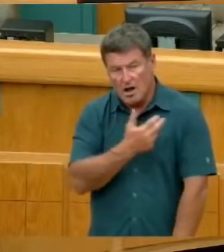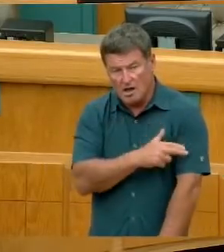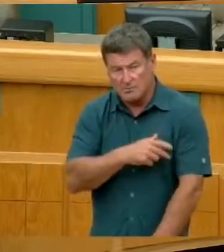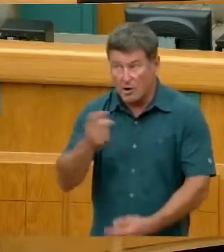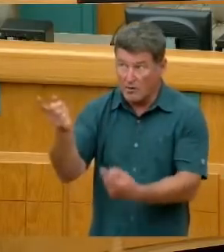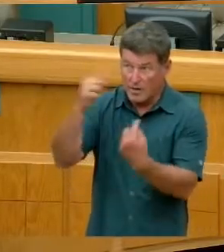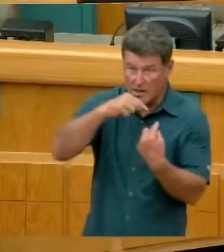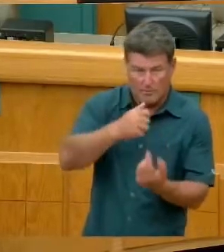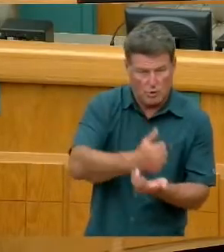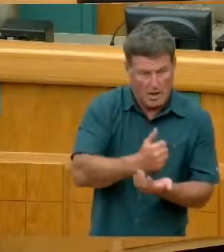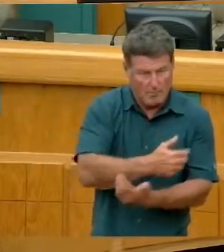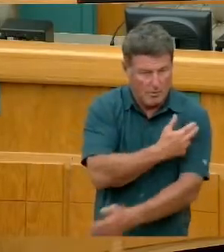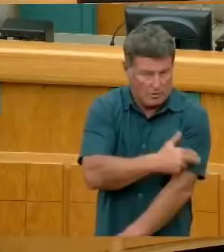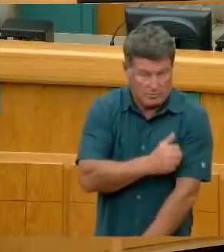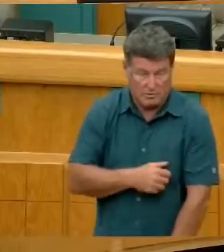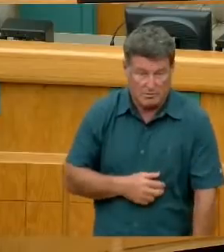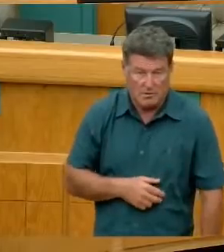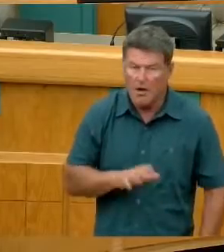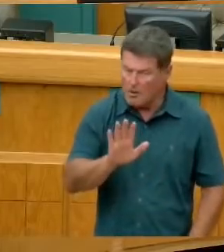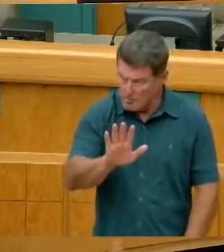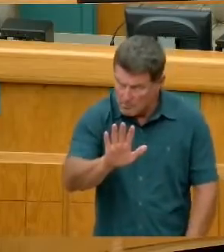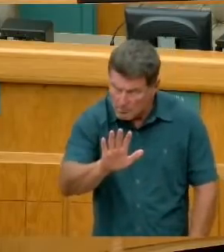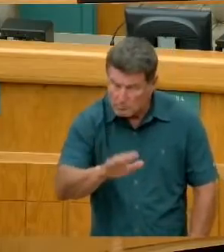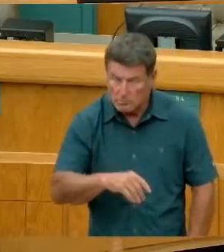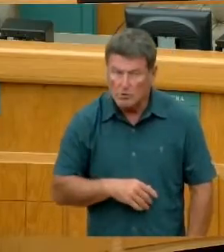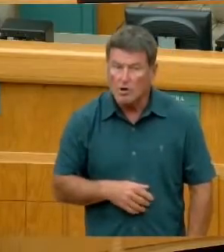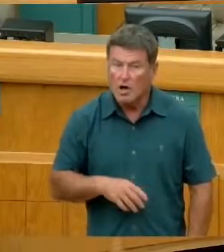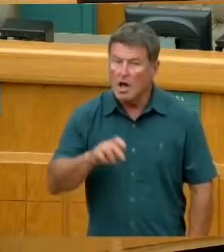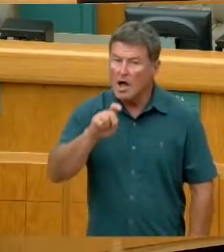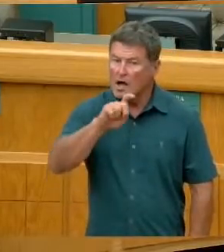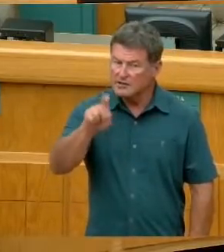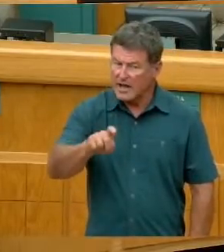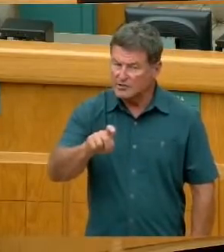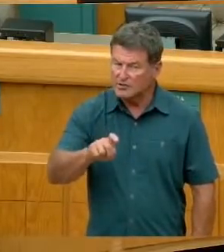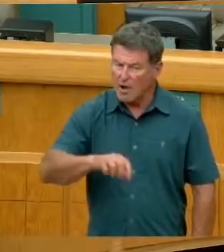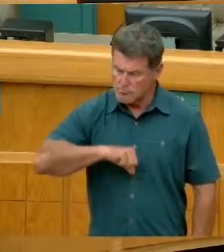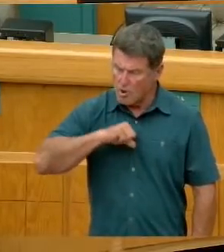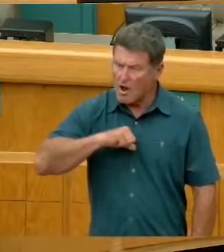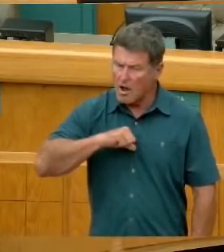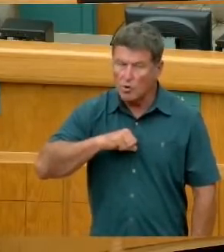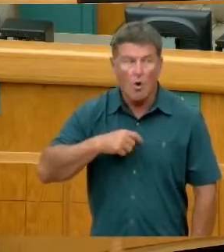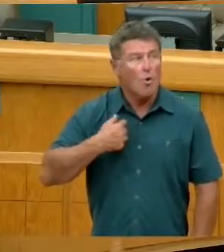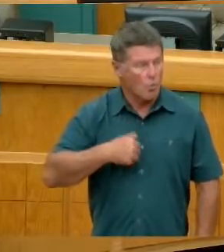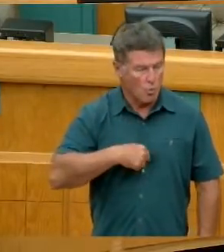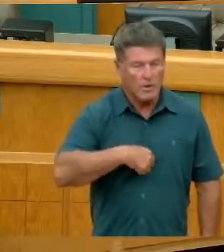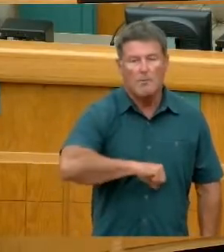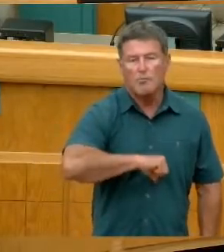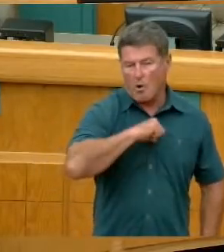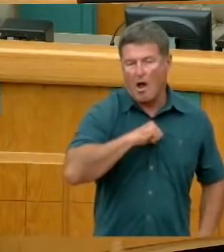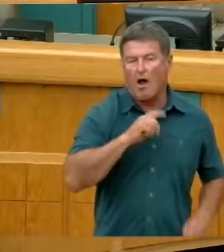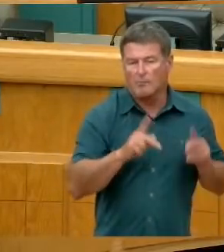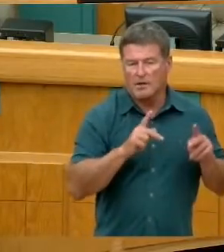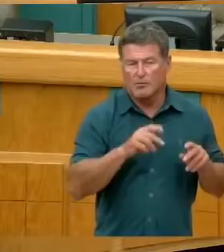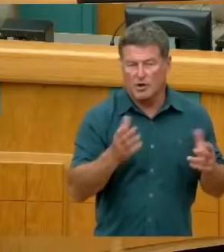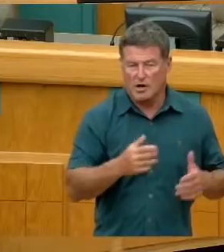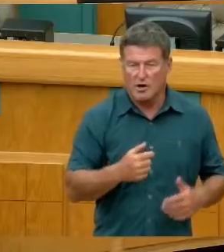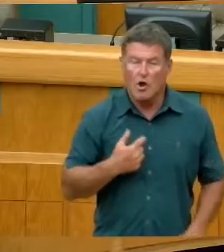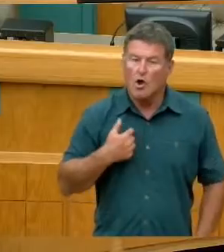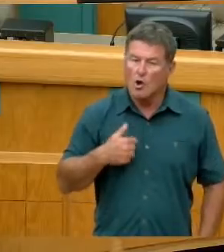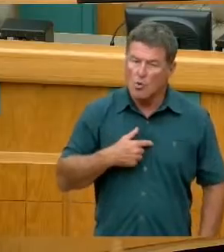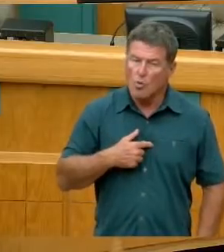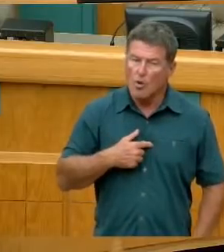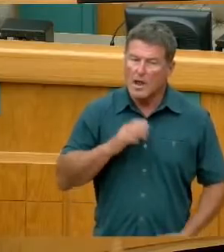Now, don't get me wrong. Texas, we are a prideful state, and we rely on our